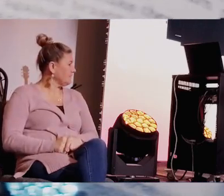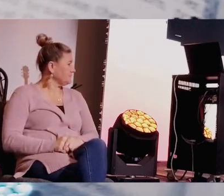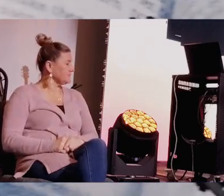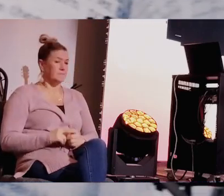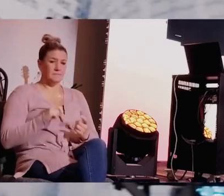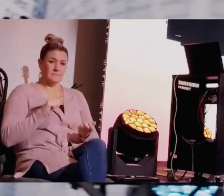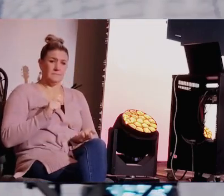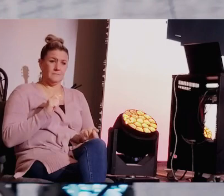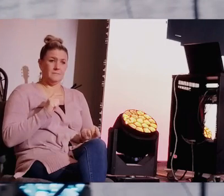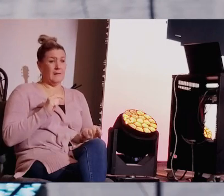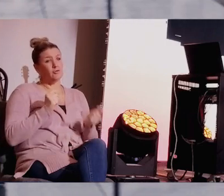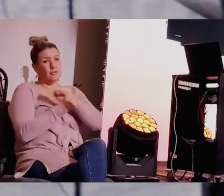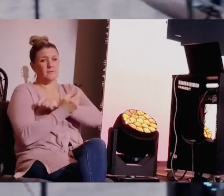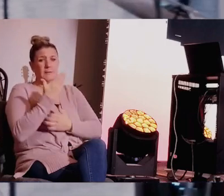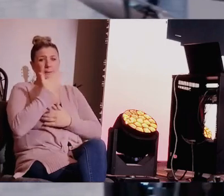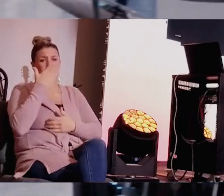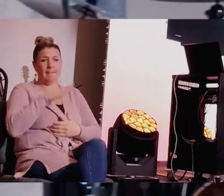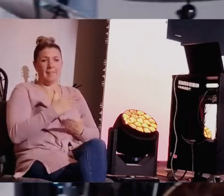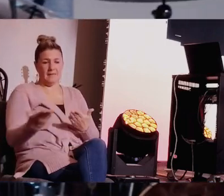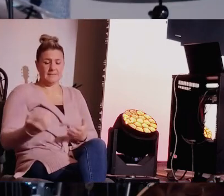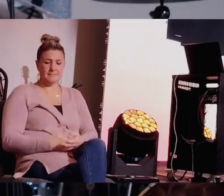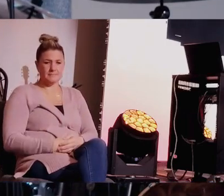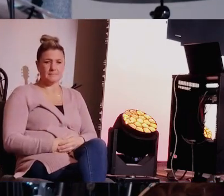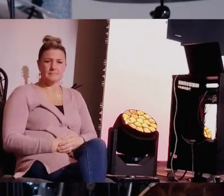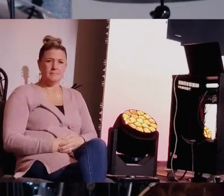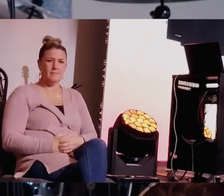Then transformation might be a bad thing.